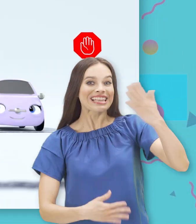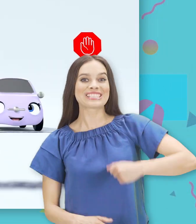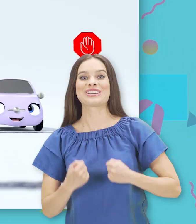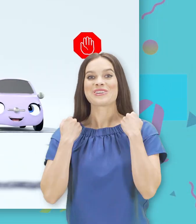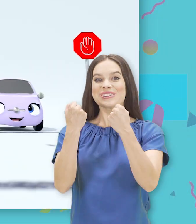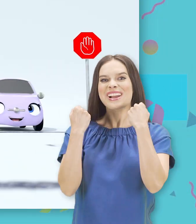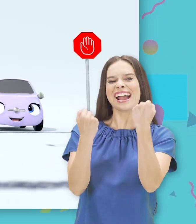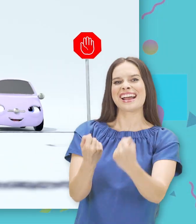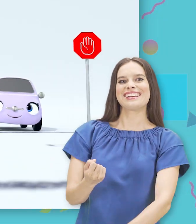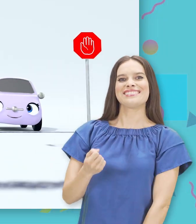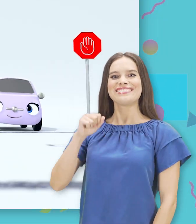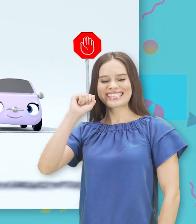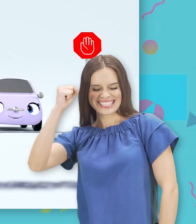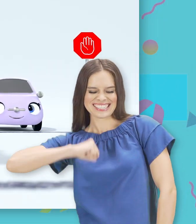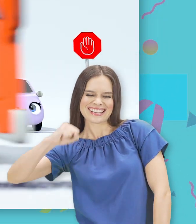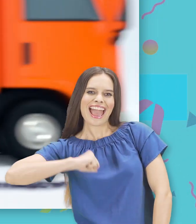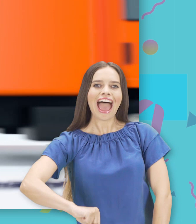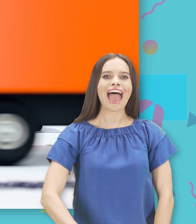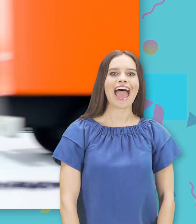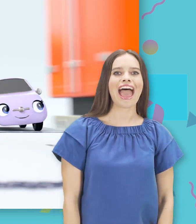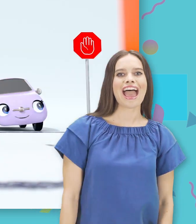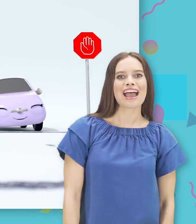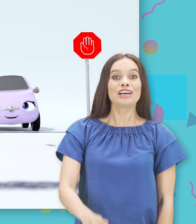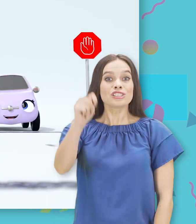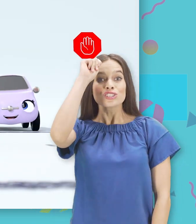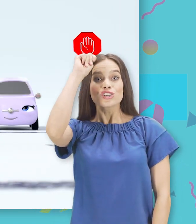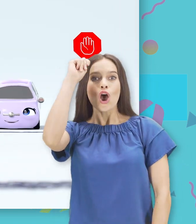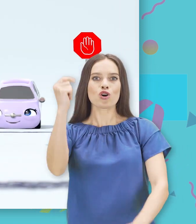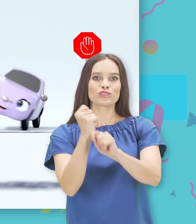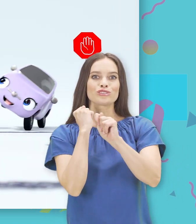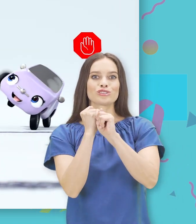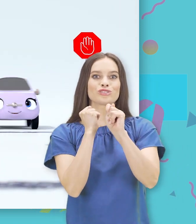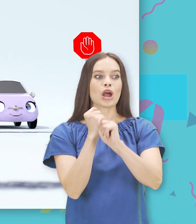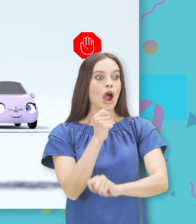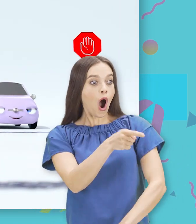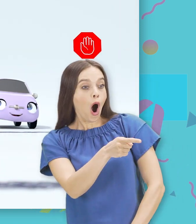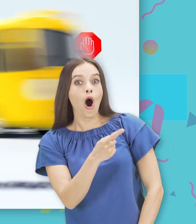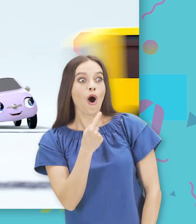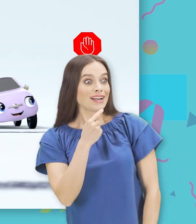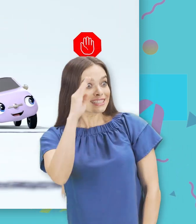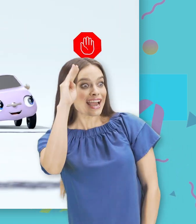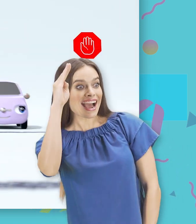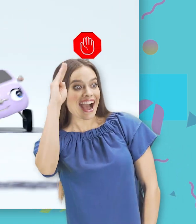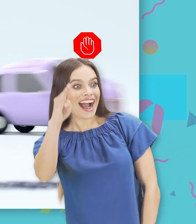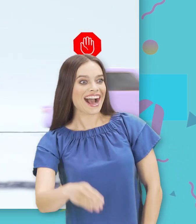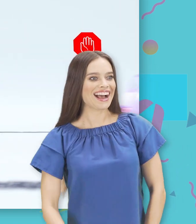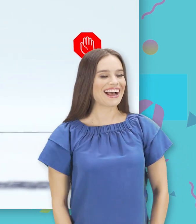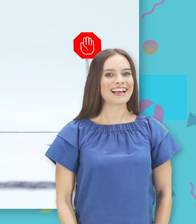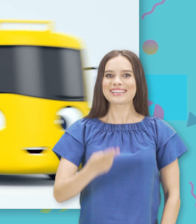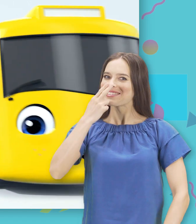Let's go driving, yeah, let's go. It's Tony the truck, let's say hello.